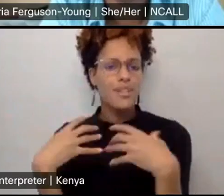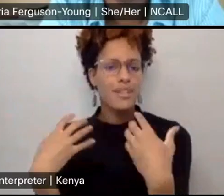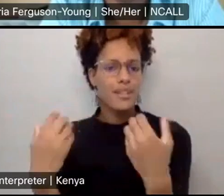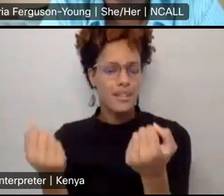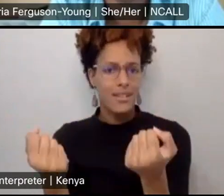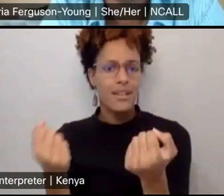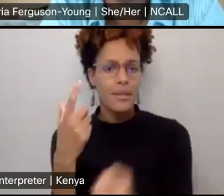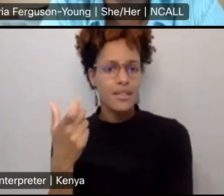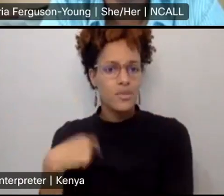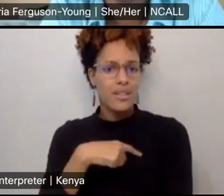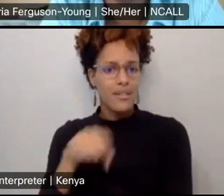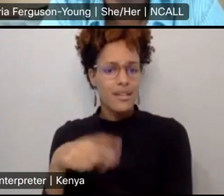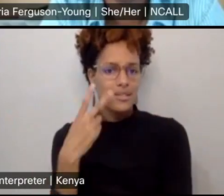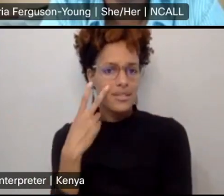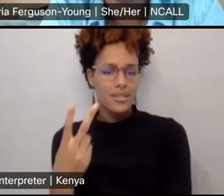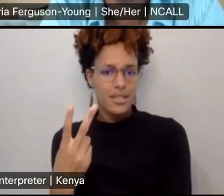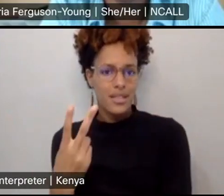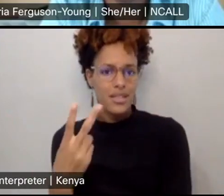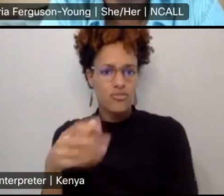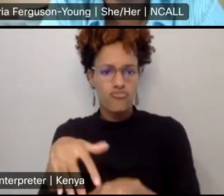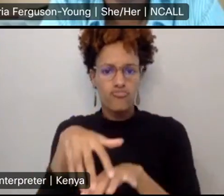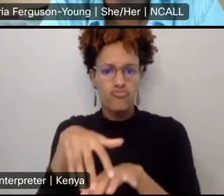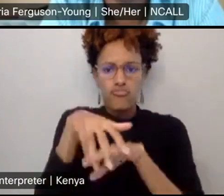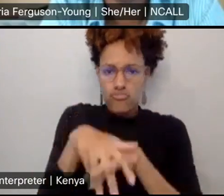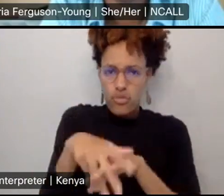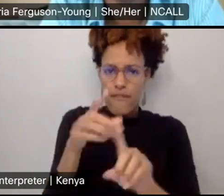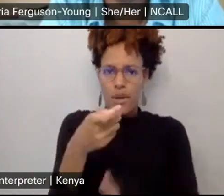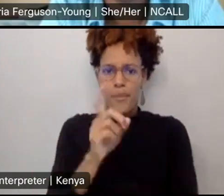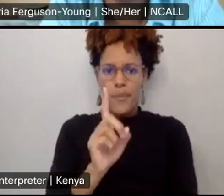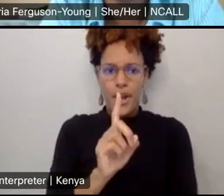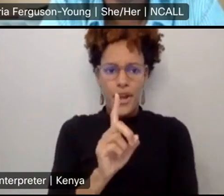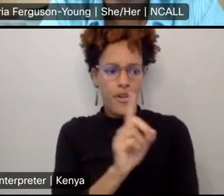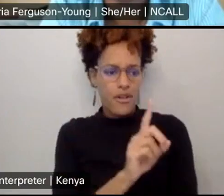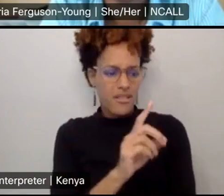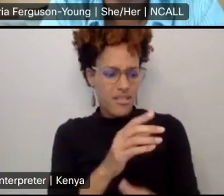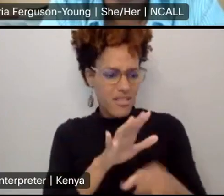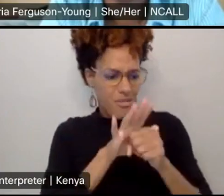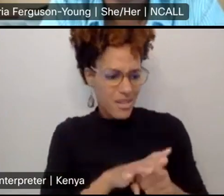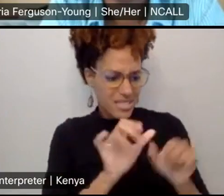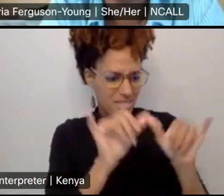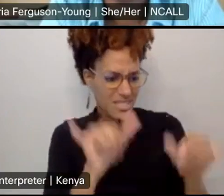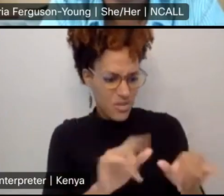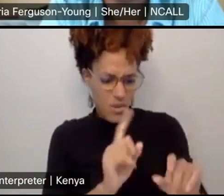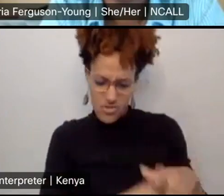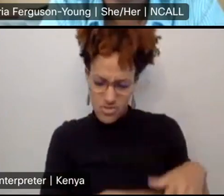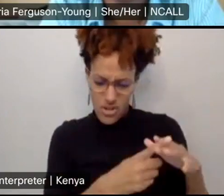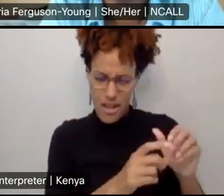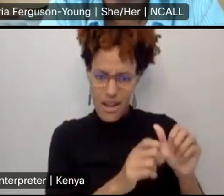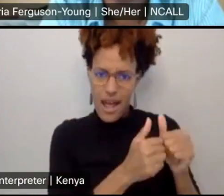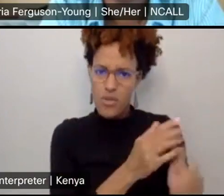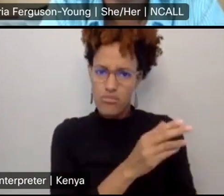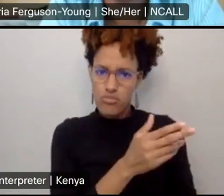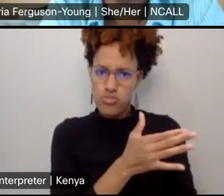to see where the root of these oppressive systems are beginning and how we can heal and